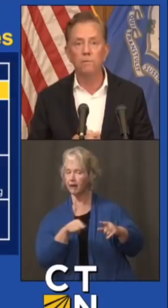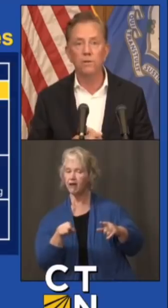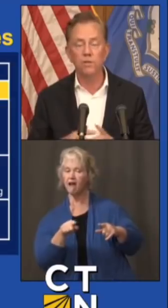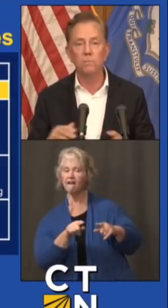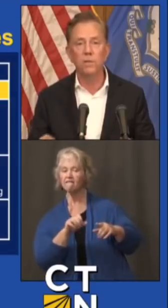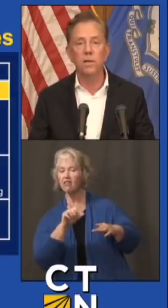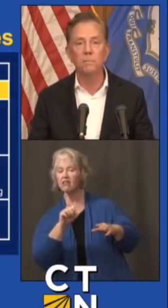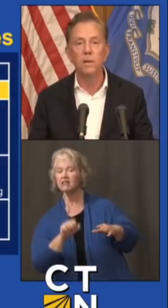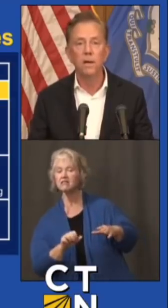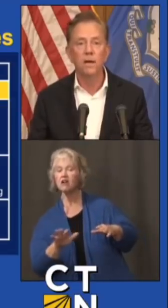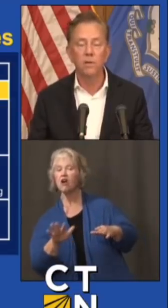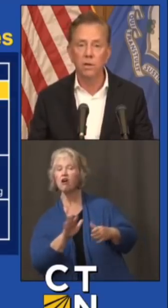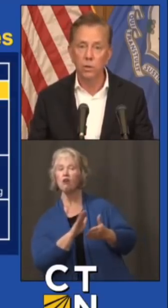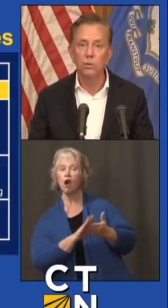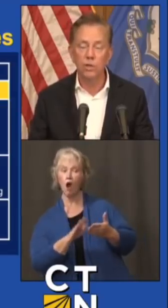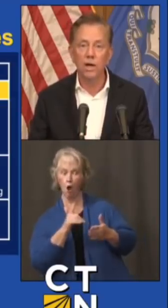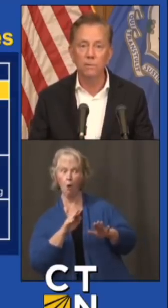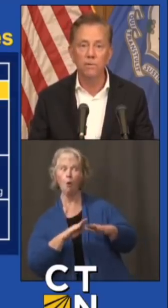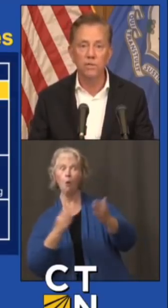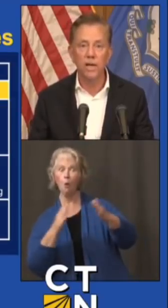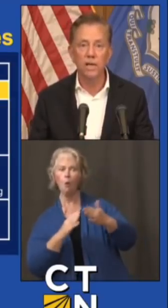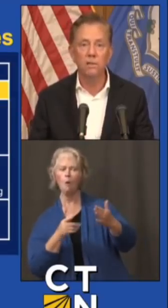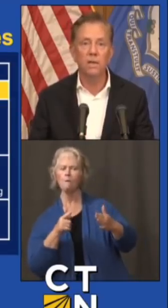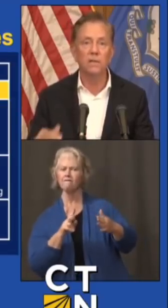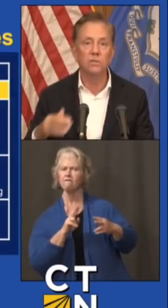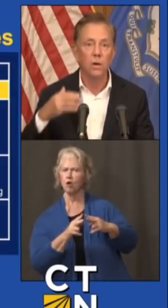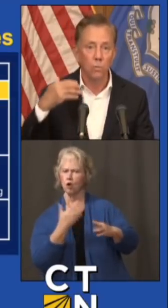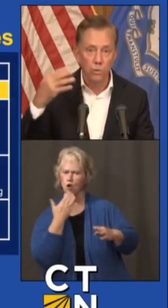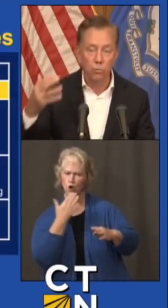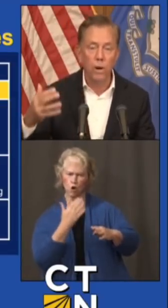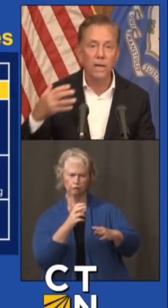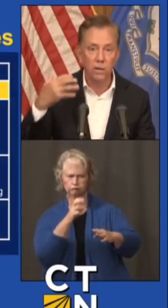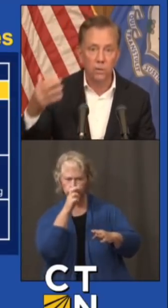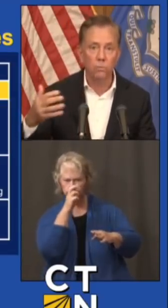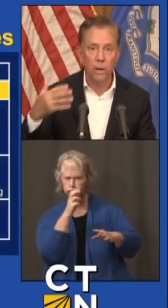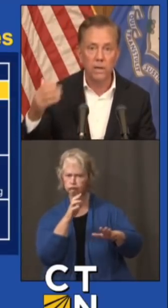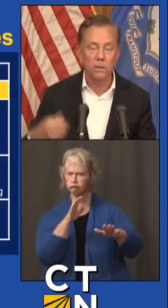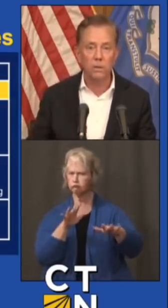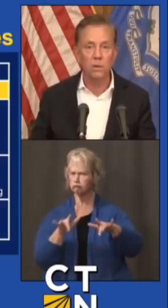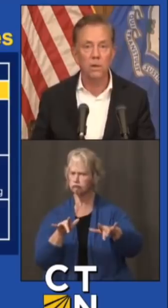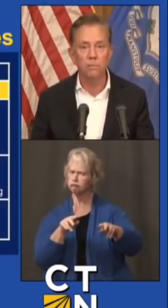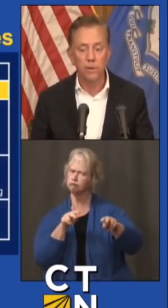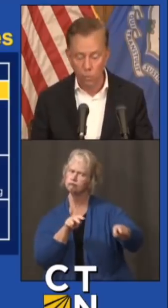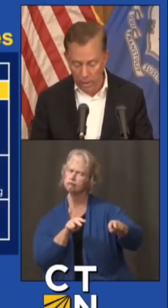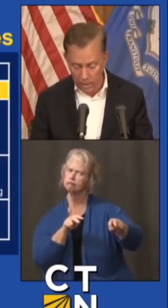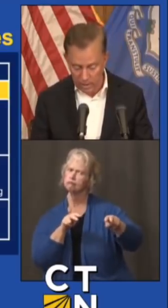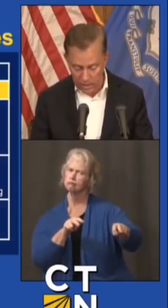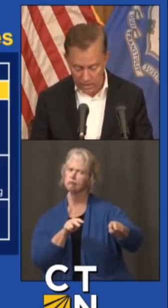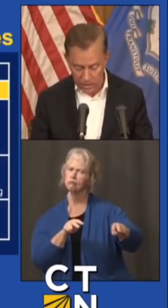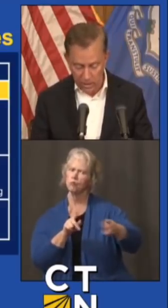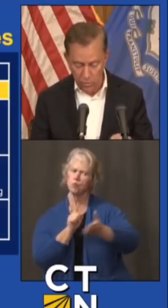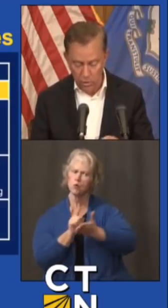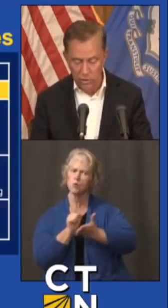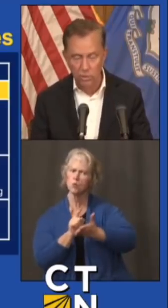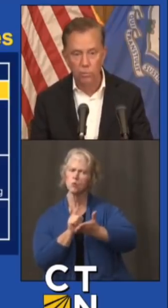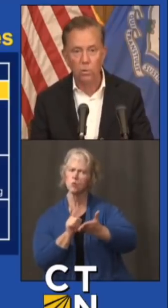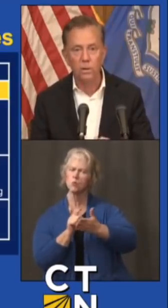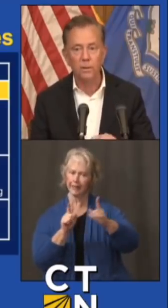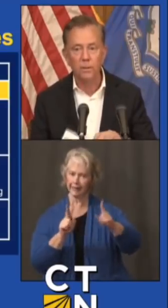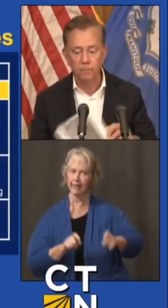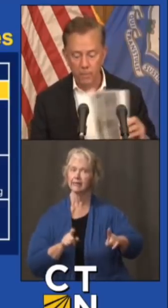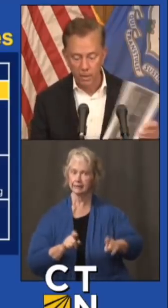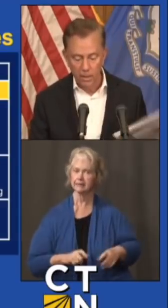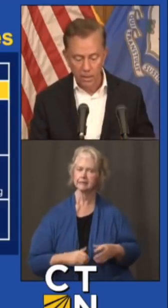open for some time, have done a good job of containing things with regular, weekly testing across the